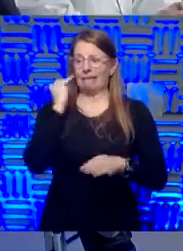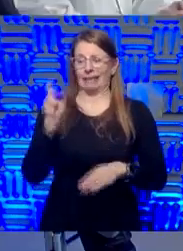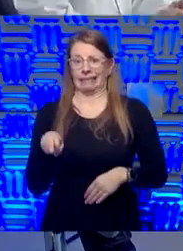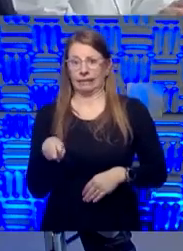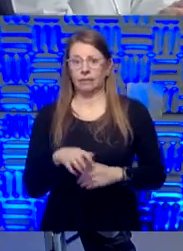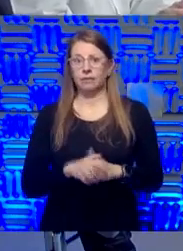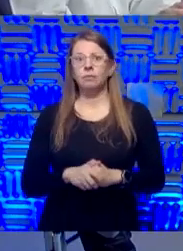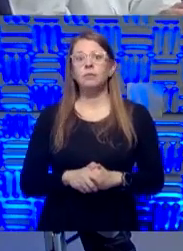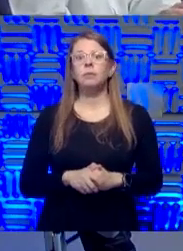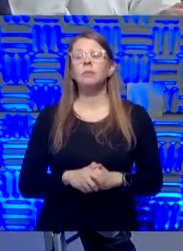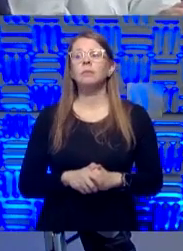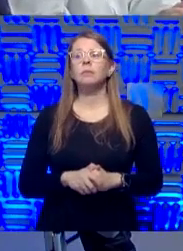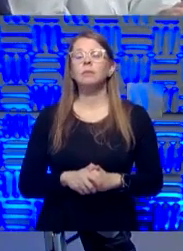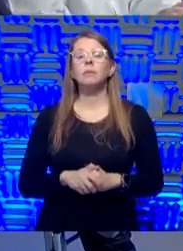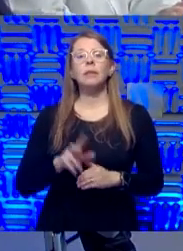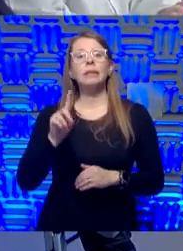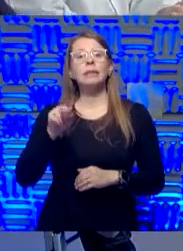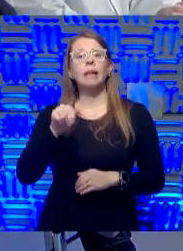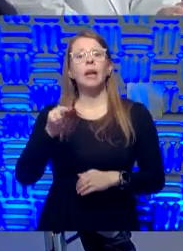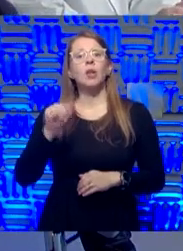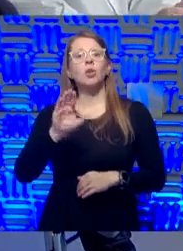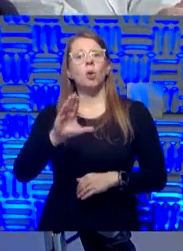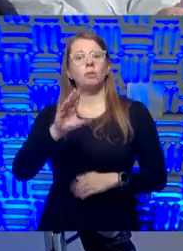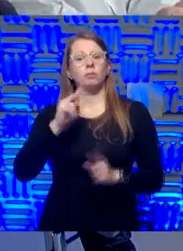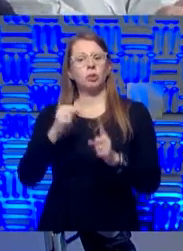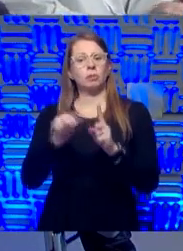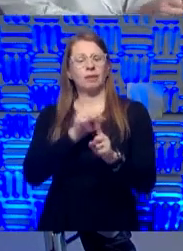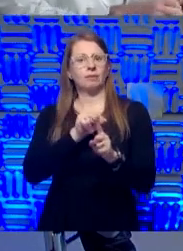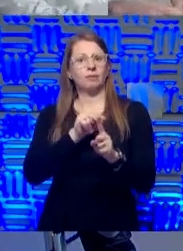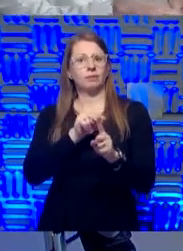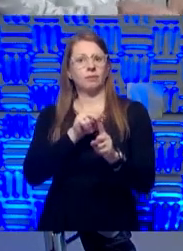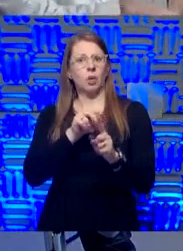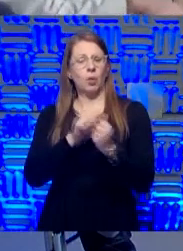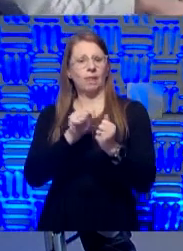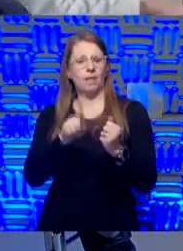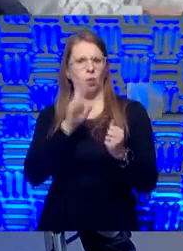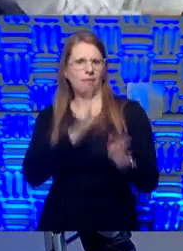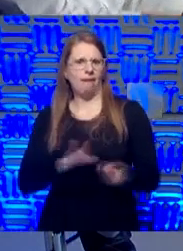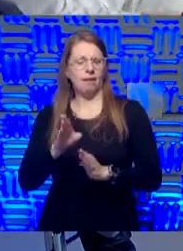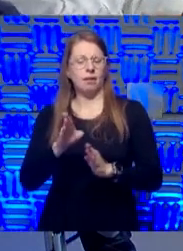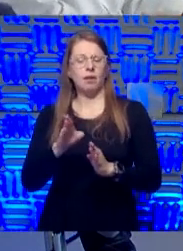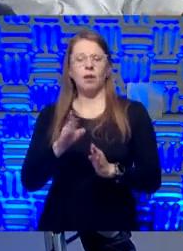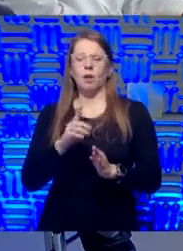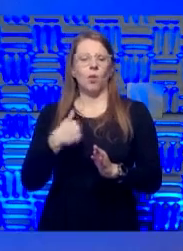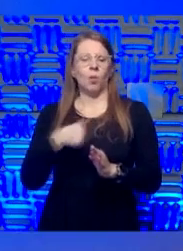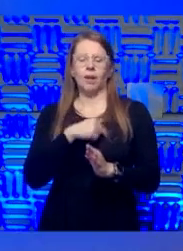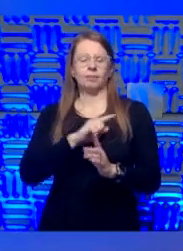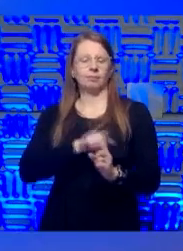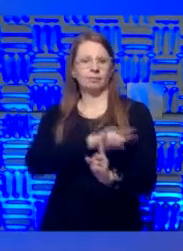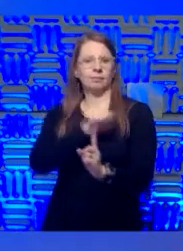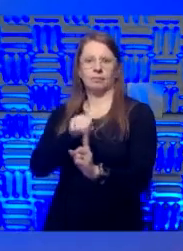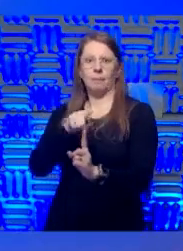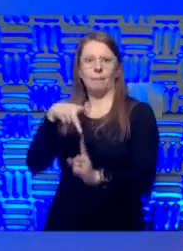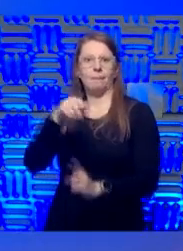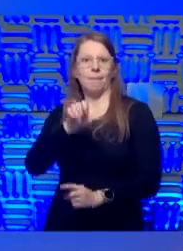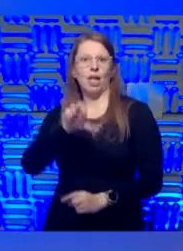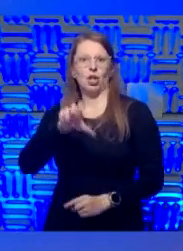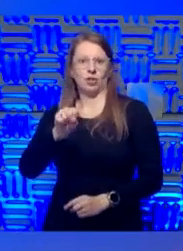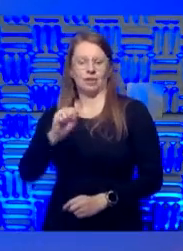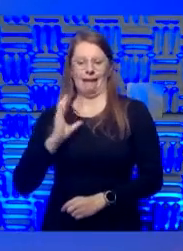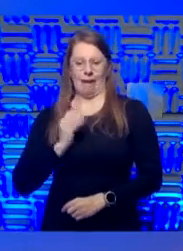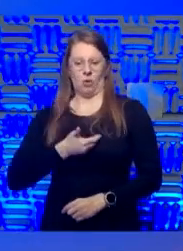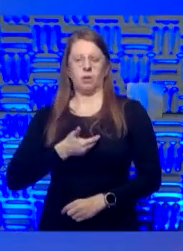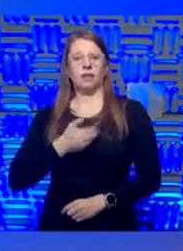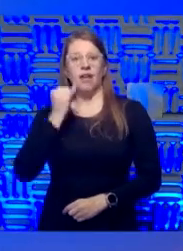from your standpoint about this? Yeah, I think that we go back to our pillars that we have talked about. So if you can